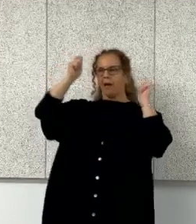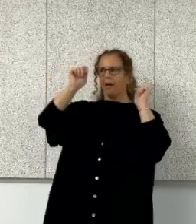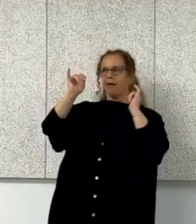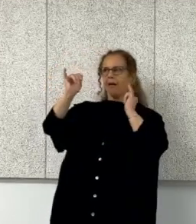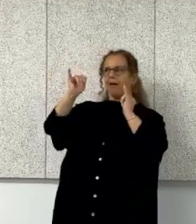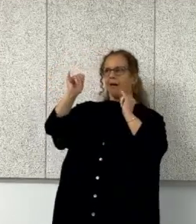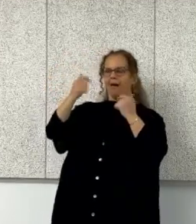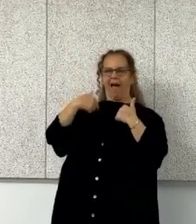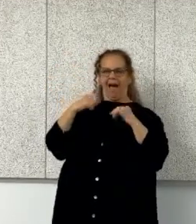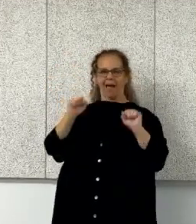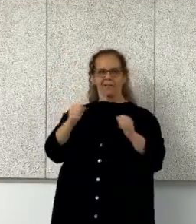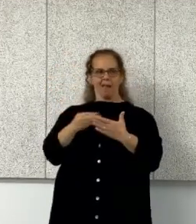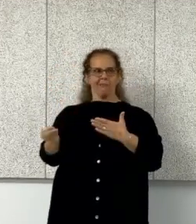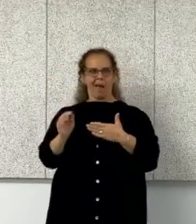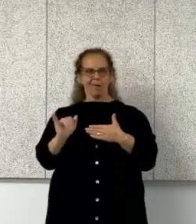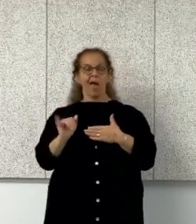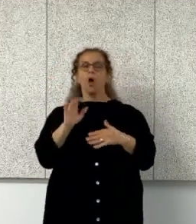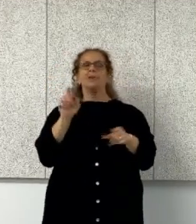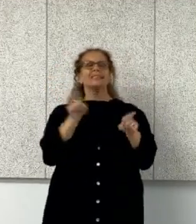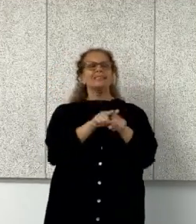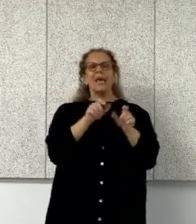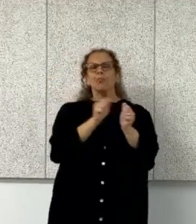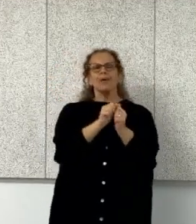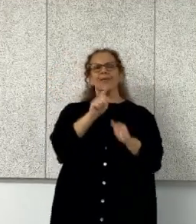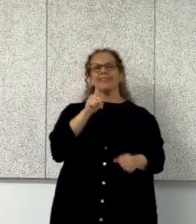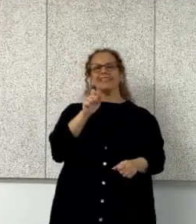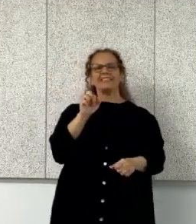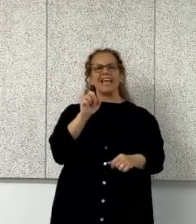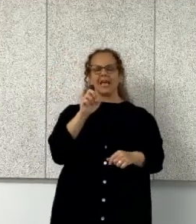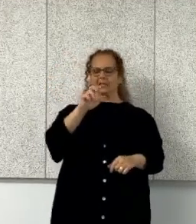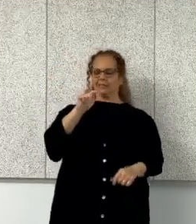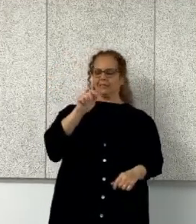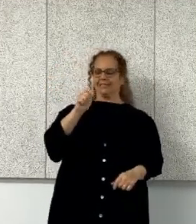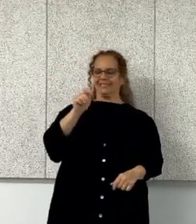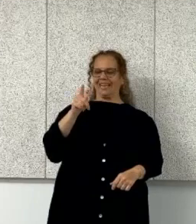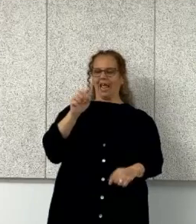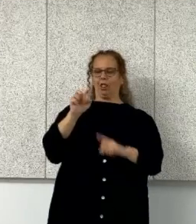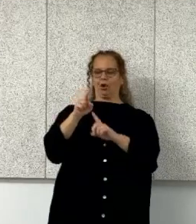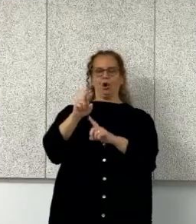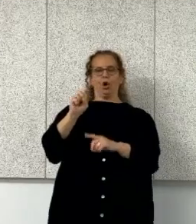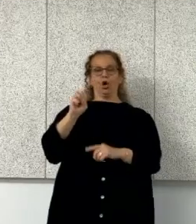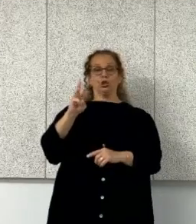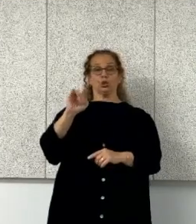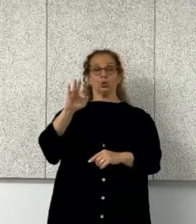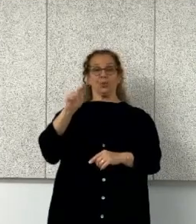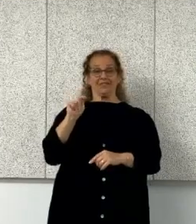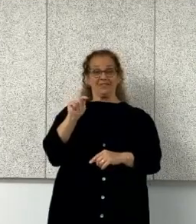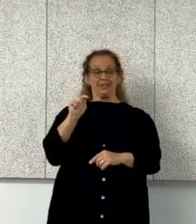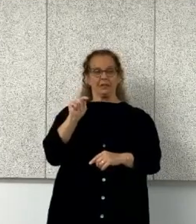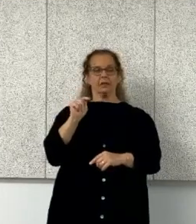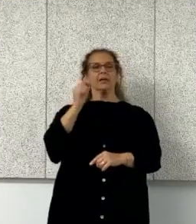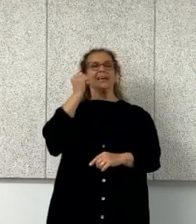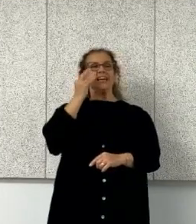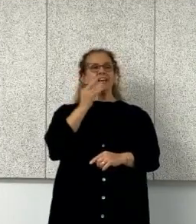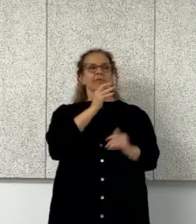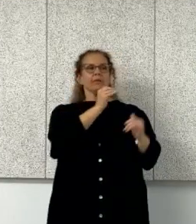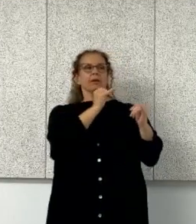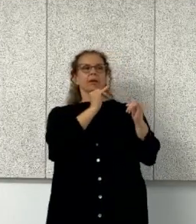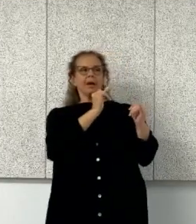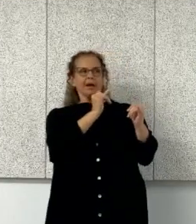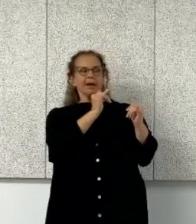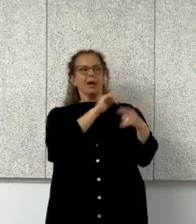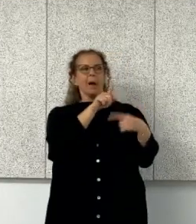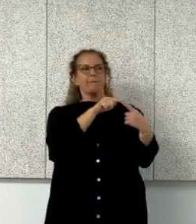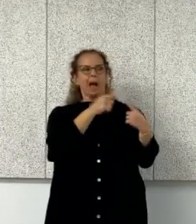of effervescence and joy and spectacle. If they are authentically about us, then people will come. And that invitation, I